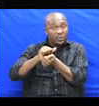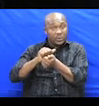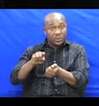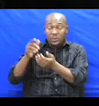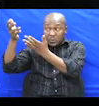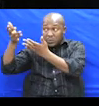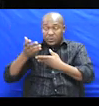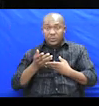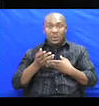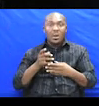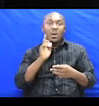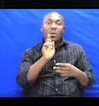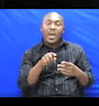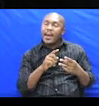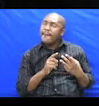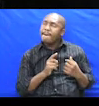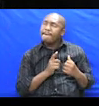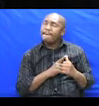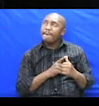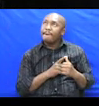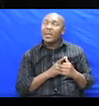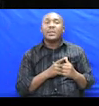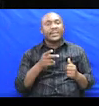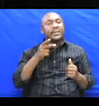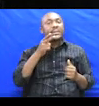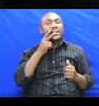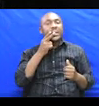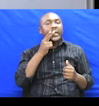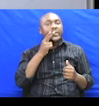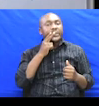this time were, for example,